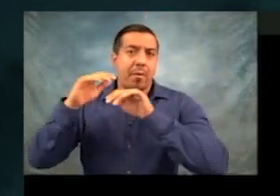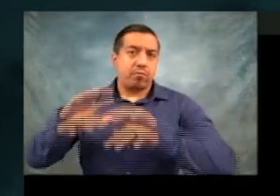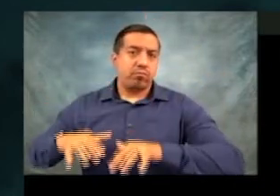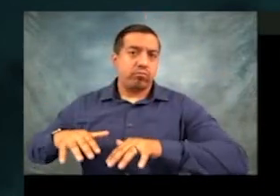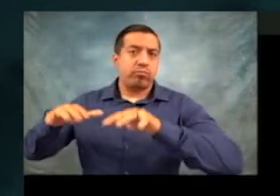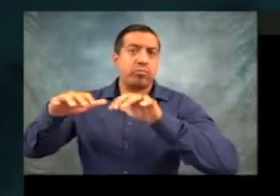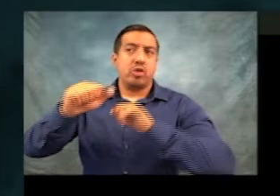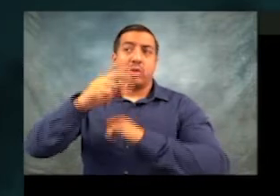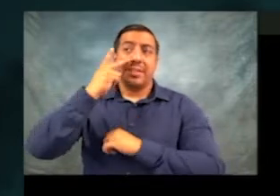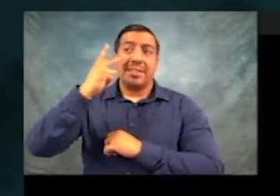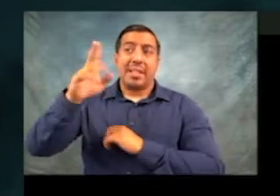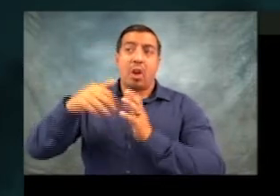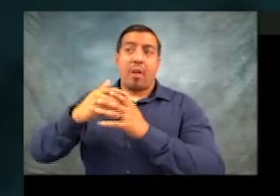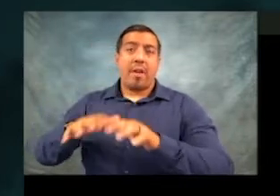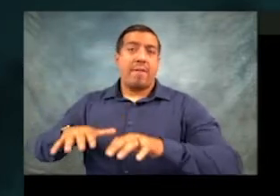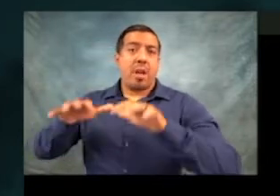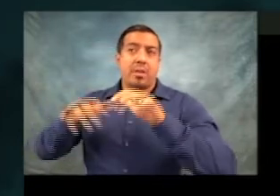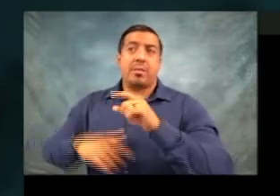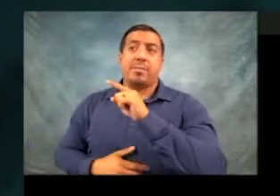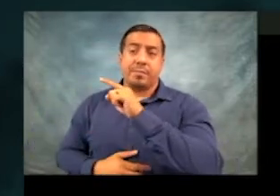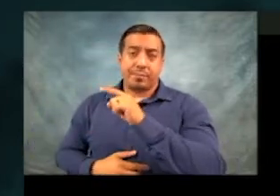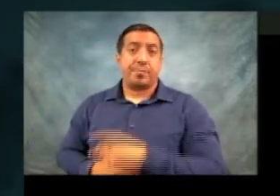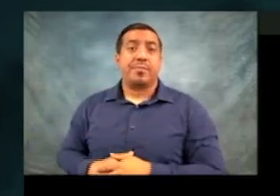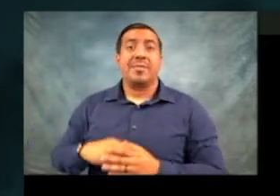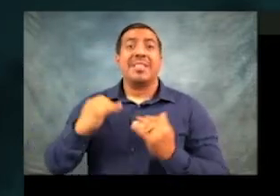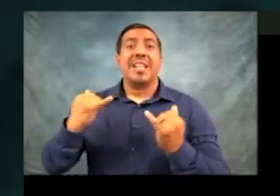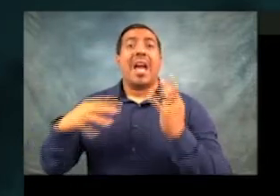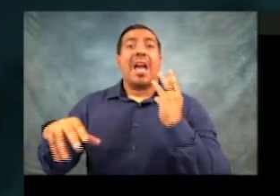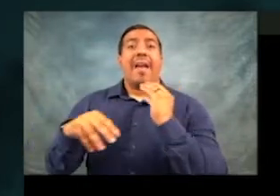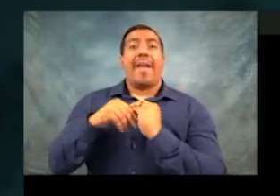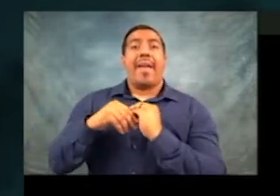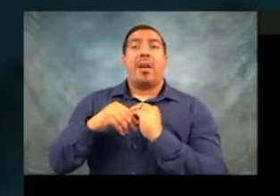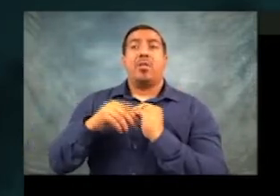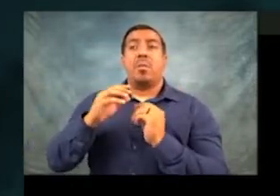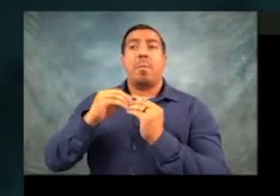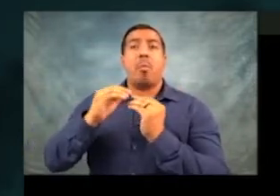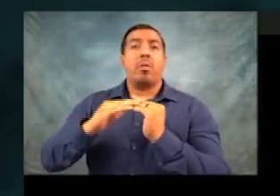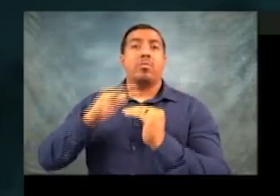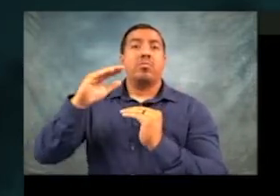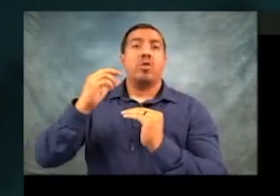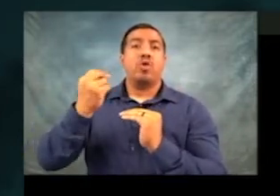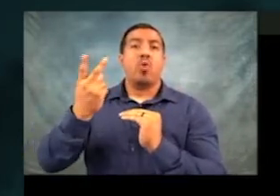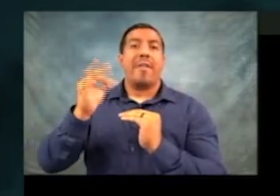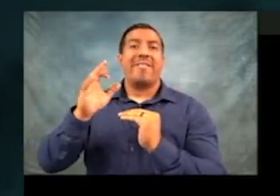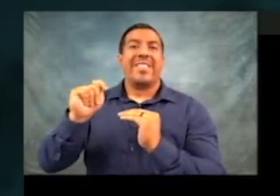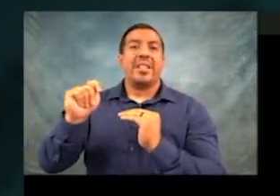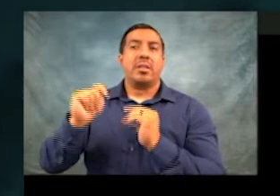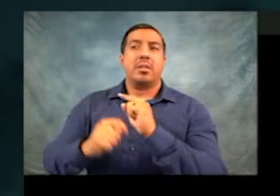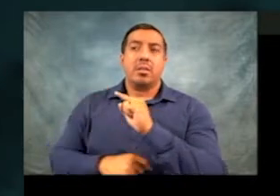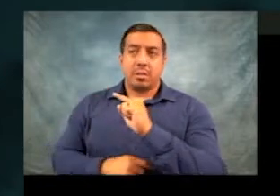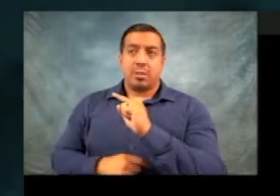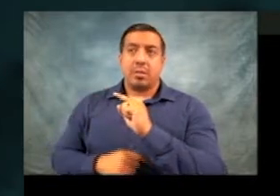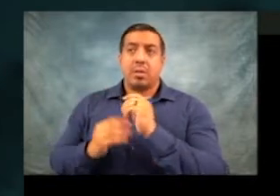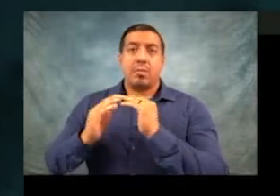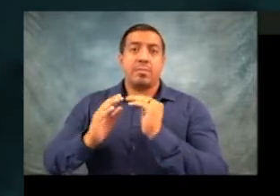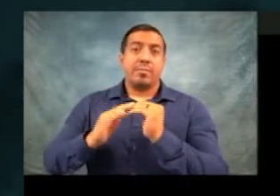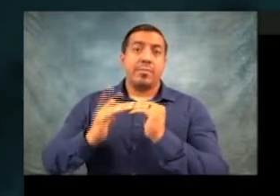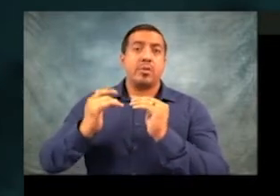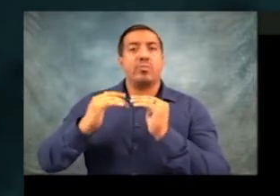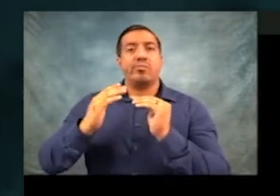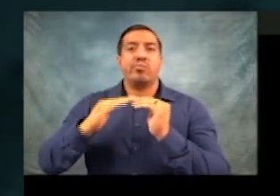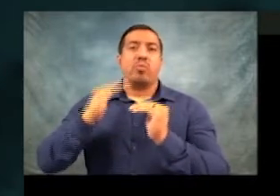total flood footprint. So now I've added the area greater than 12 feet, the area greater than 8